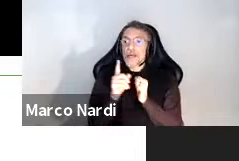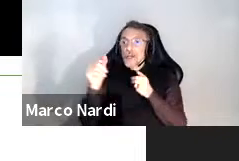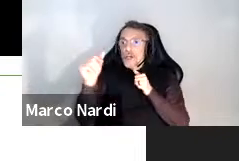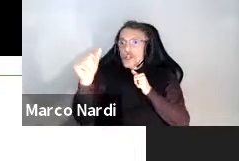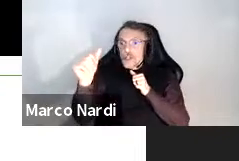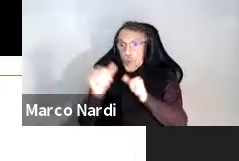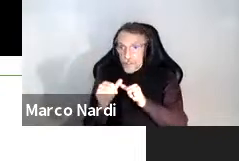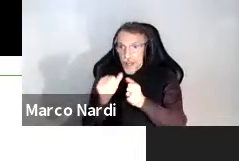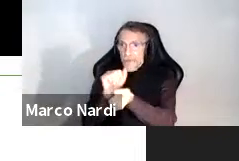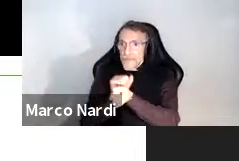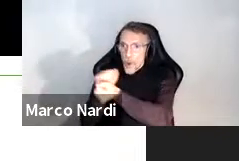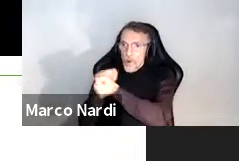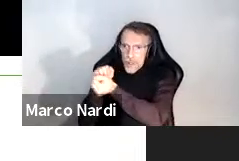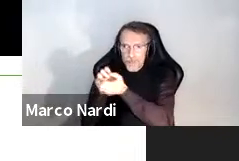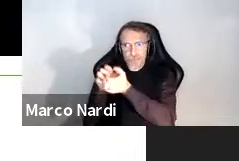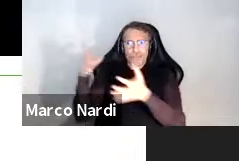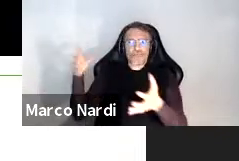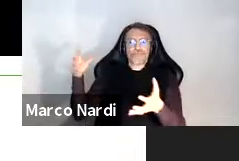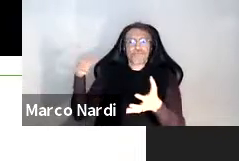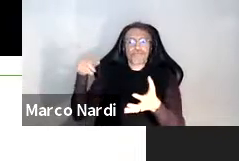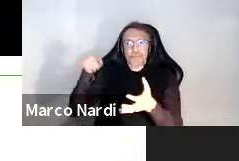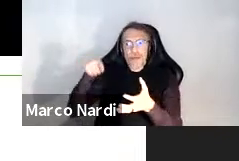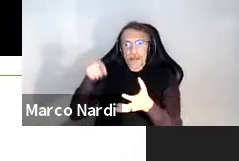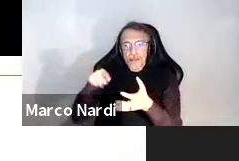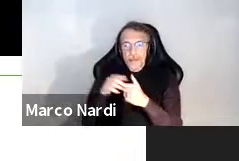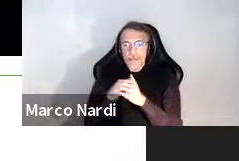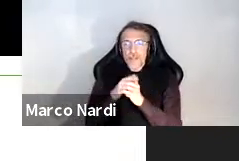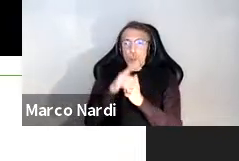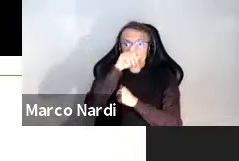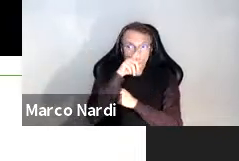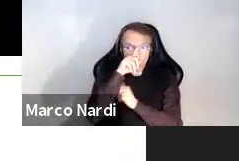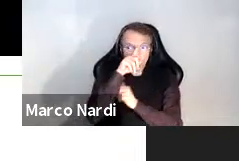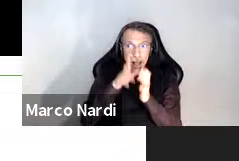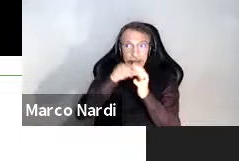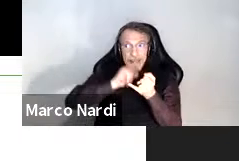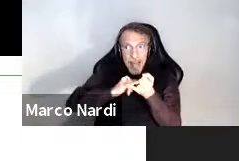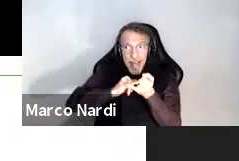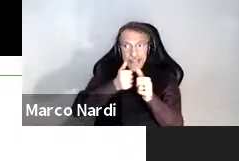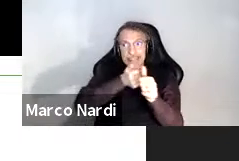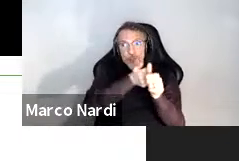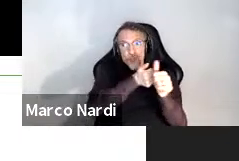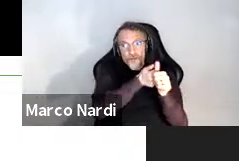huge credit exposure, especially to oil and gas industries.